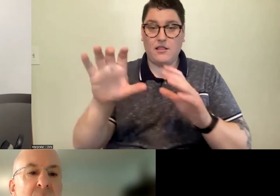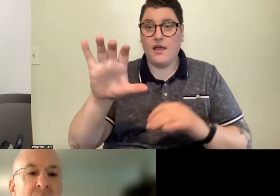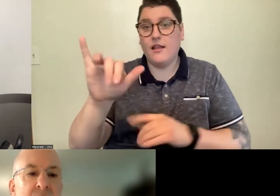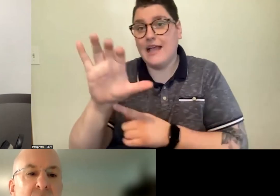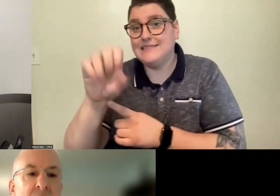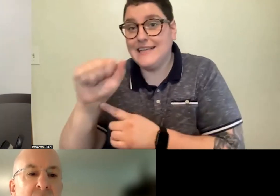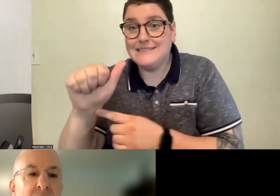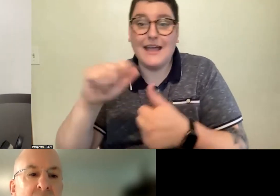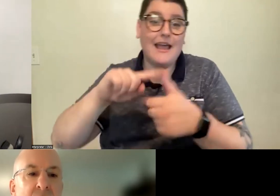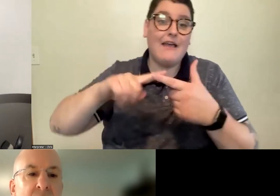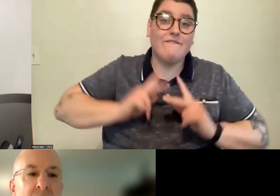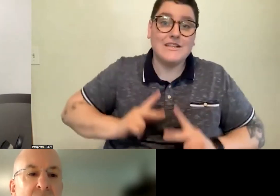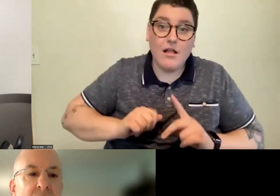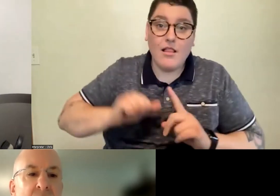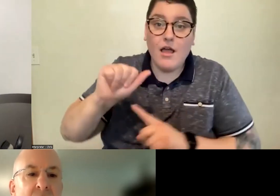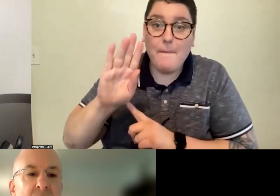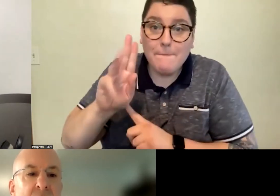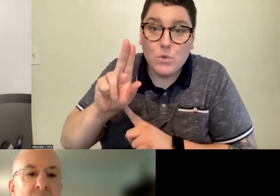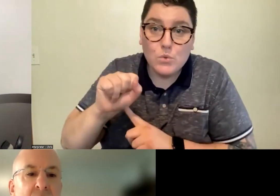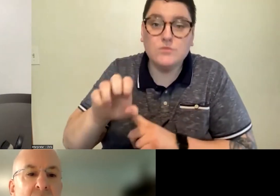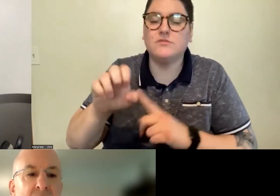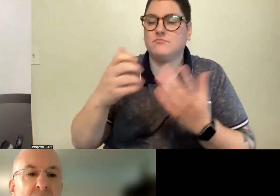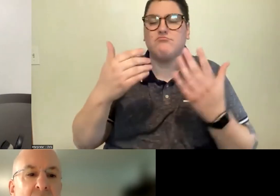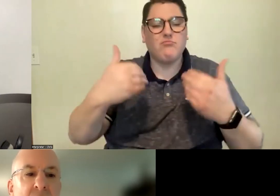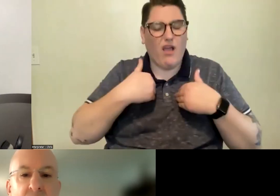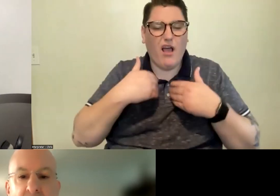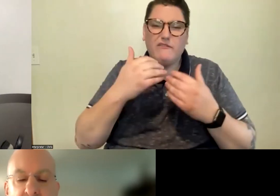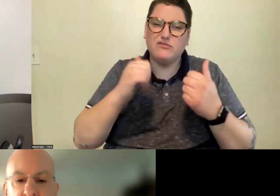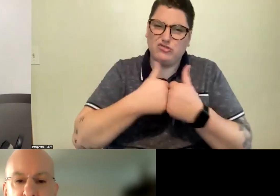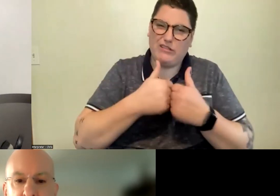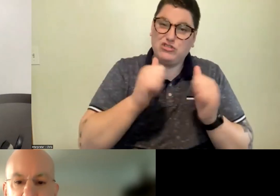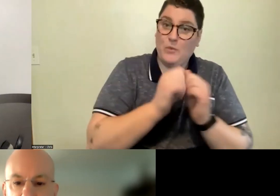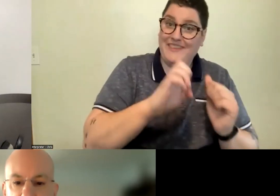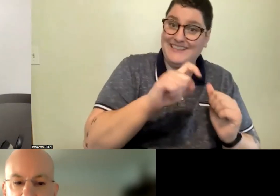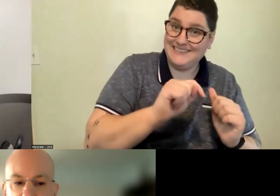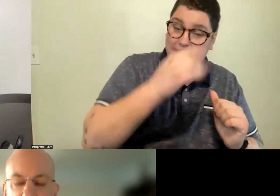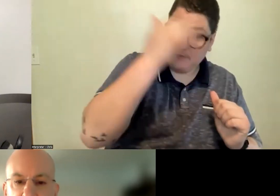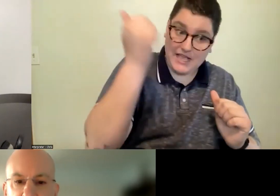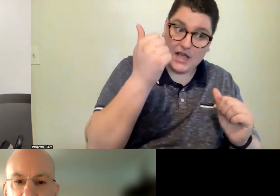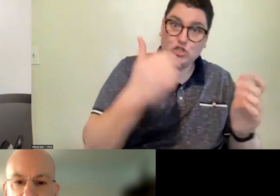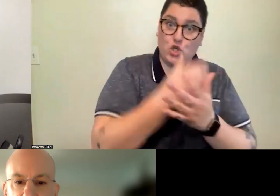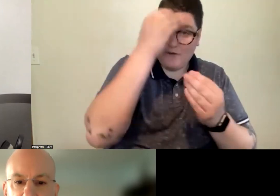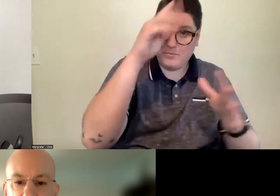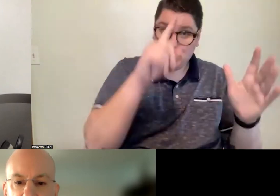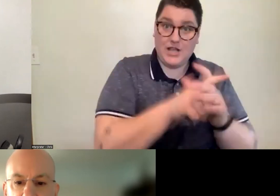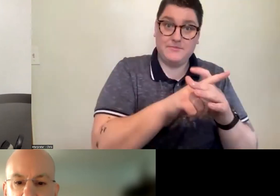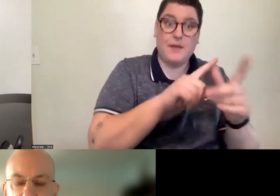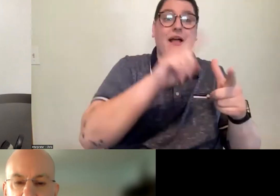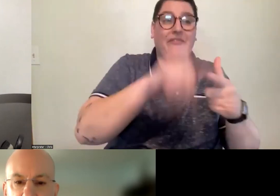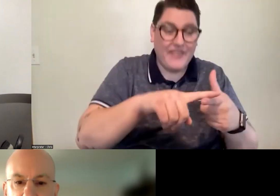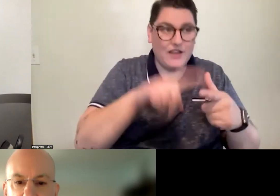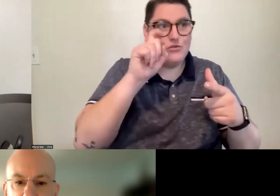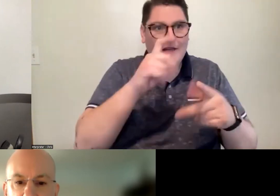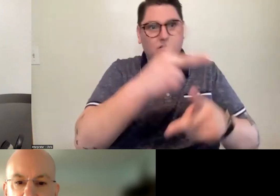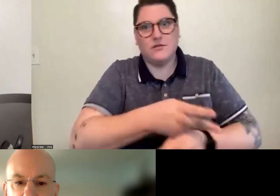abuse, physical abuse, there are certain challenges sometimes in exposure therapy because new information comes up, and then you have different reporting requirements and